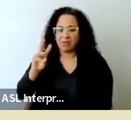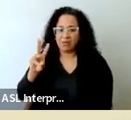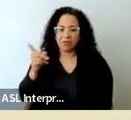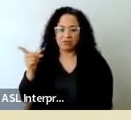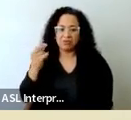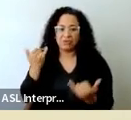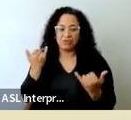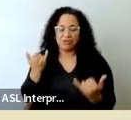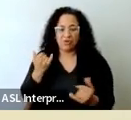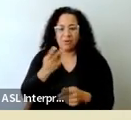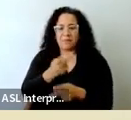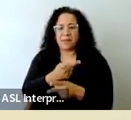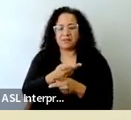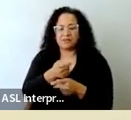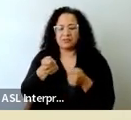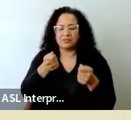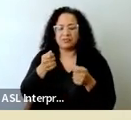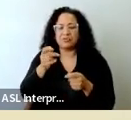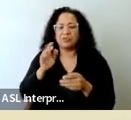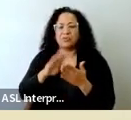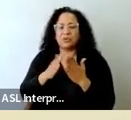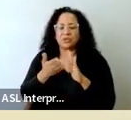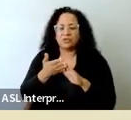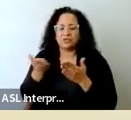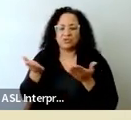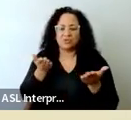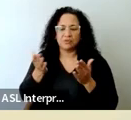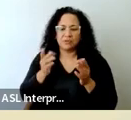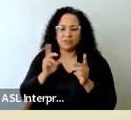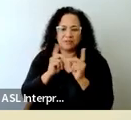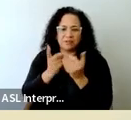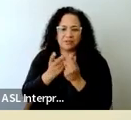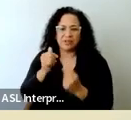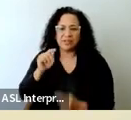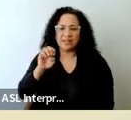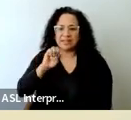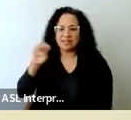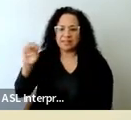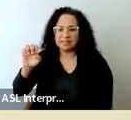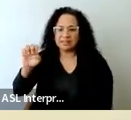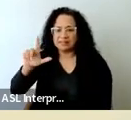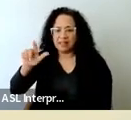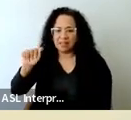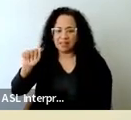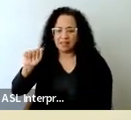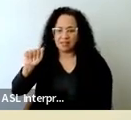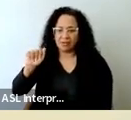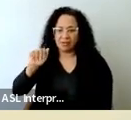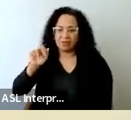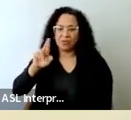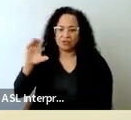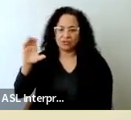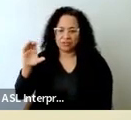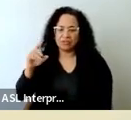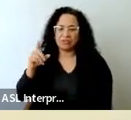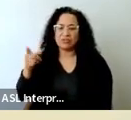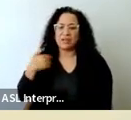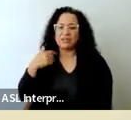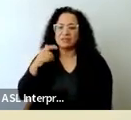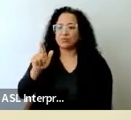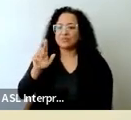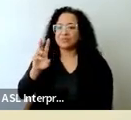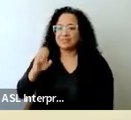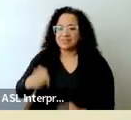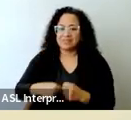currently manages the Community Services Division at East Los Angeles Regional Center. She has 26 years